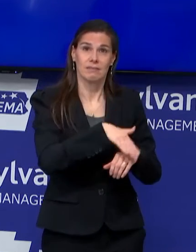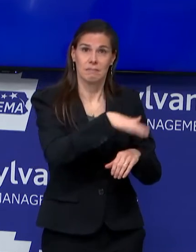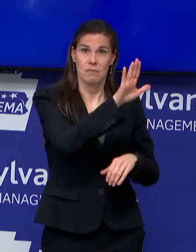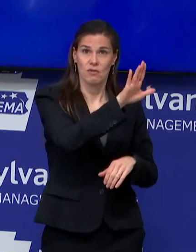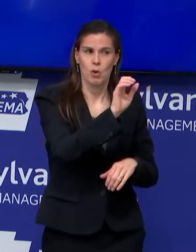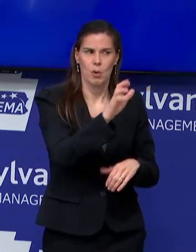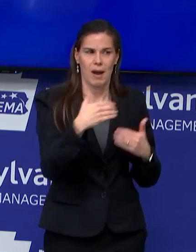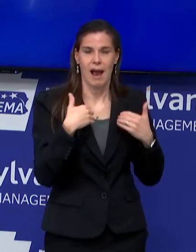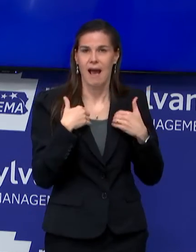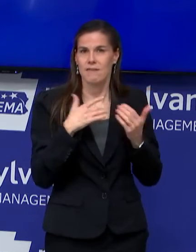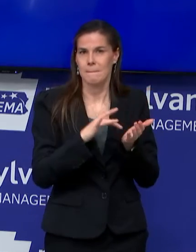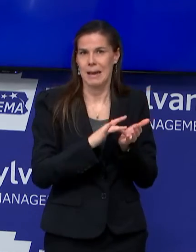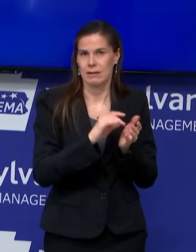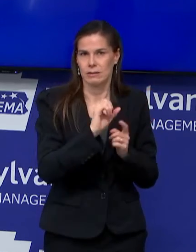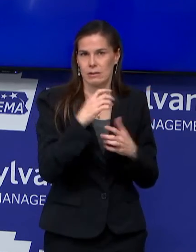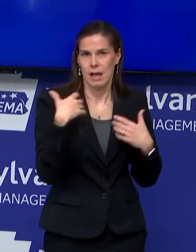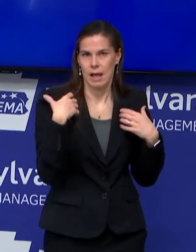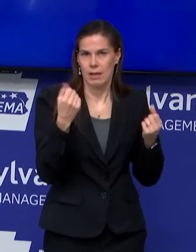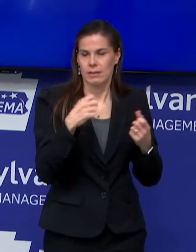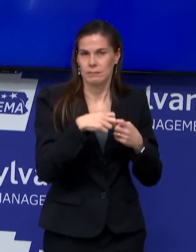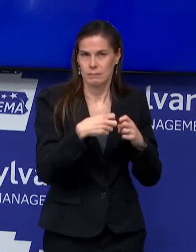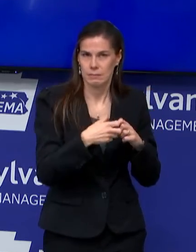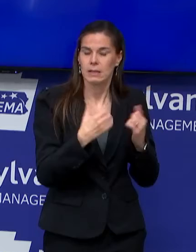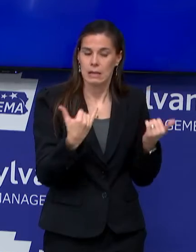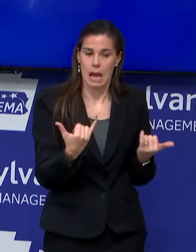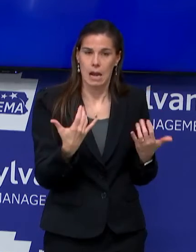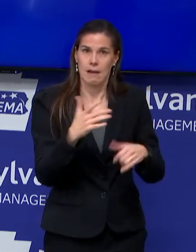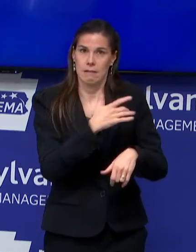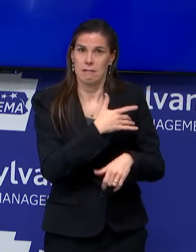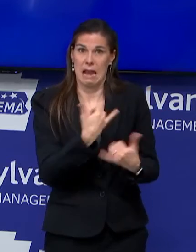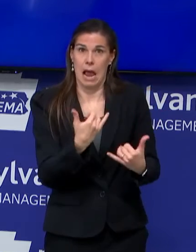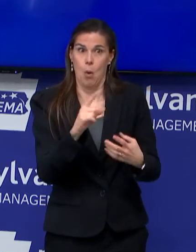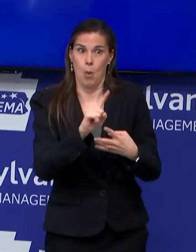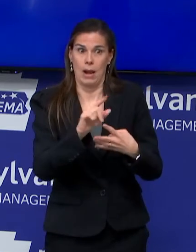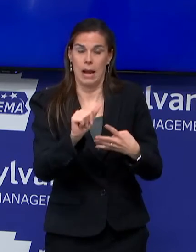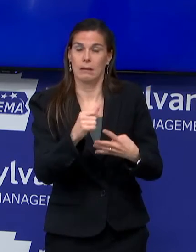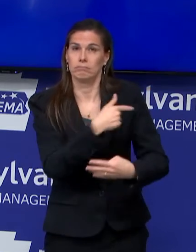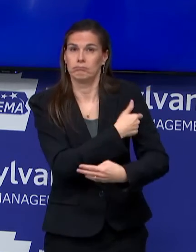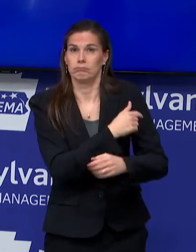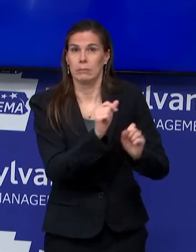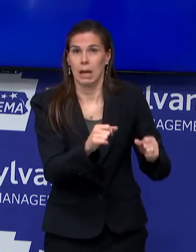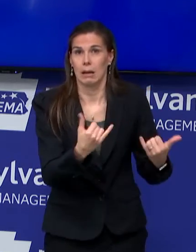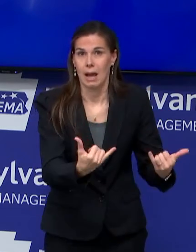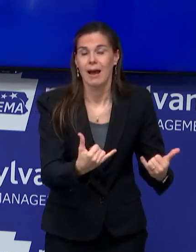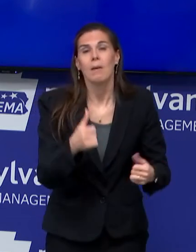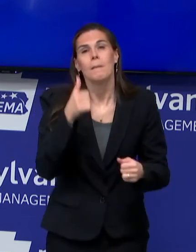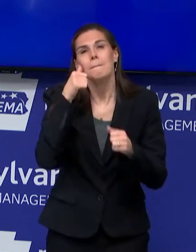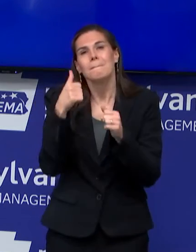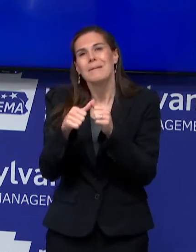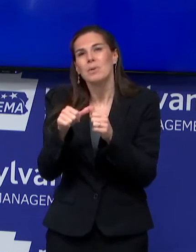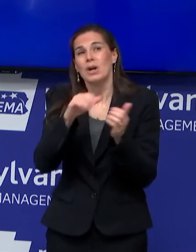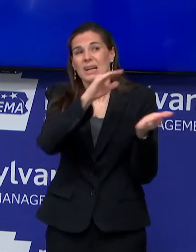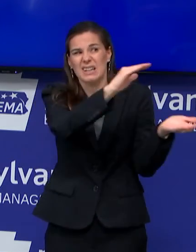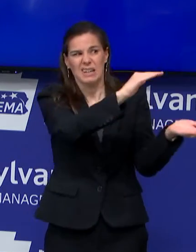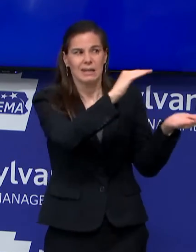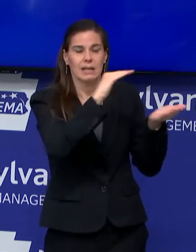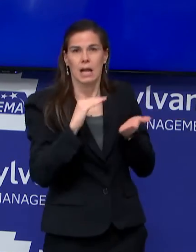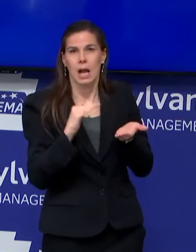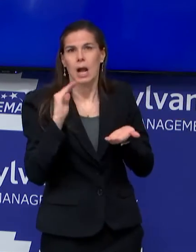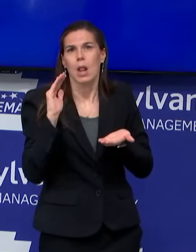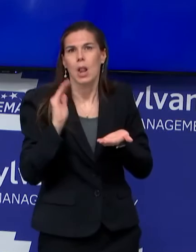now. However, again, it's important to note how extremely low the vaccine supply has been. And so we're continuing to follow the